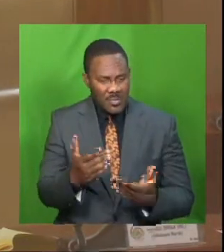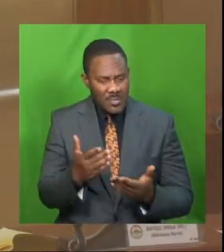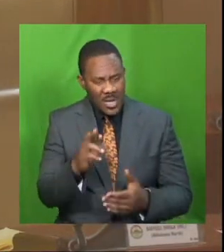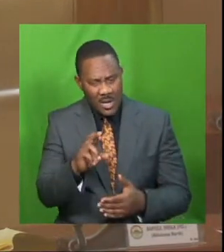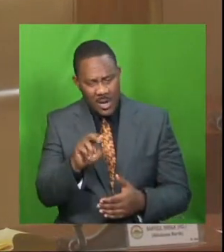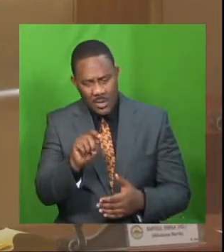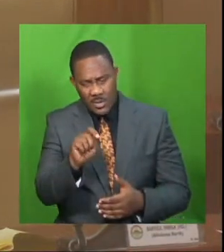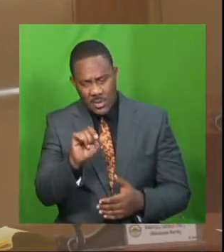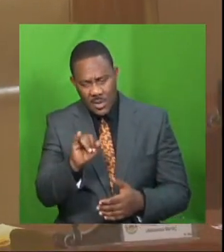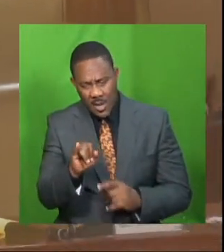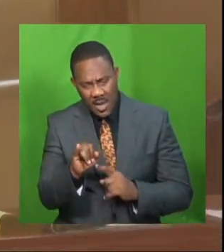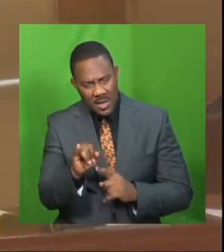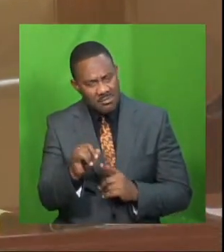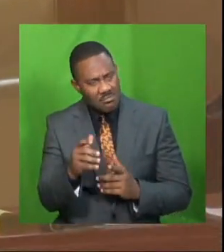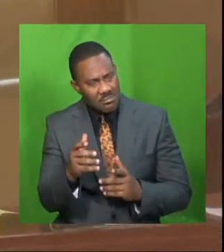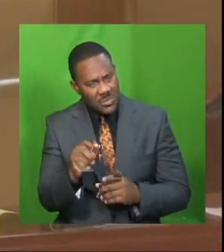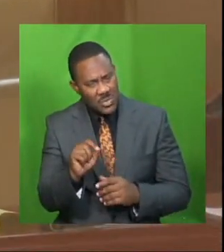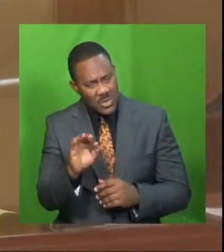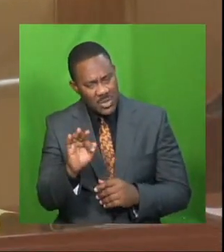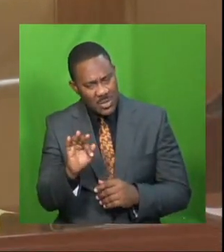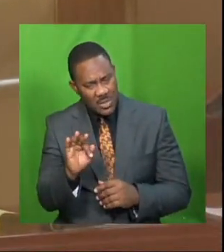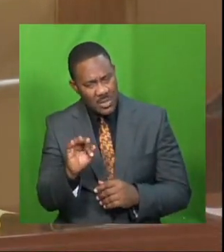Information Act 2019,